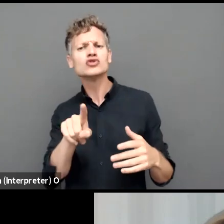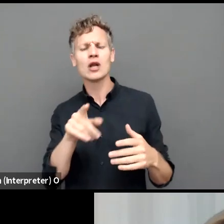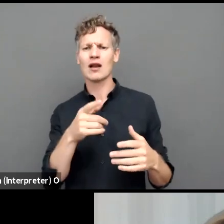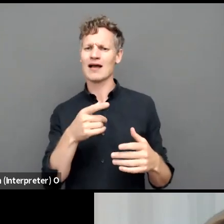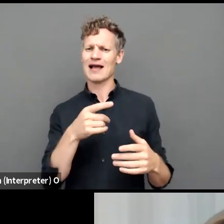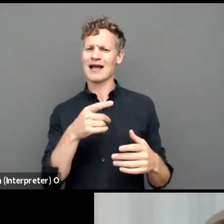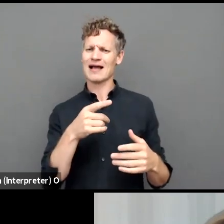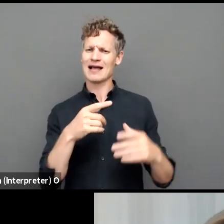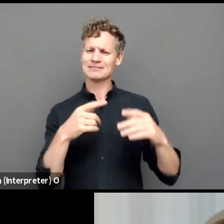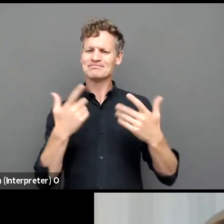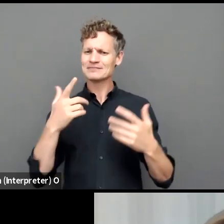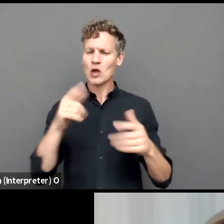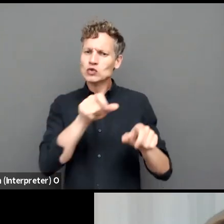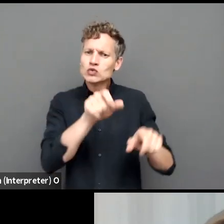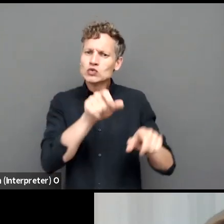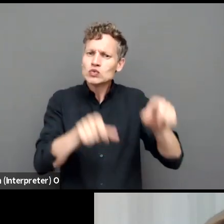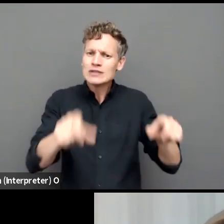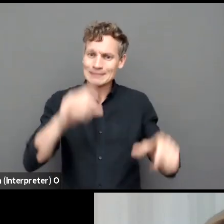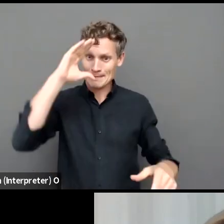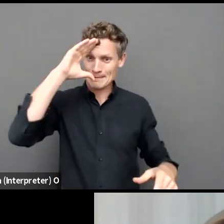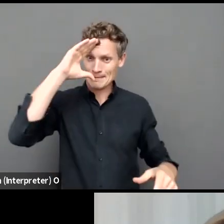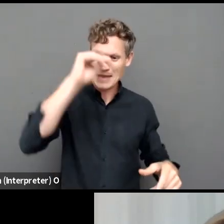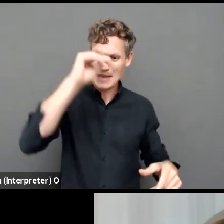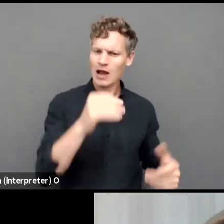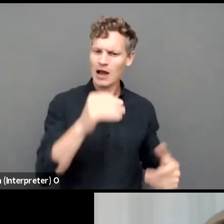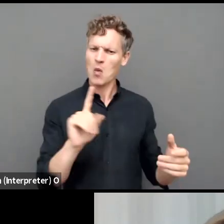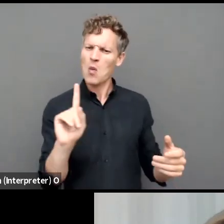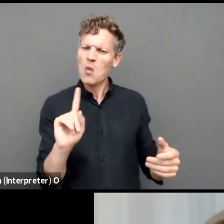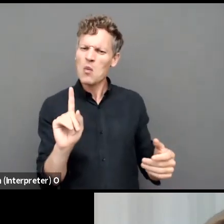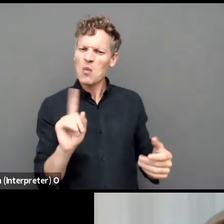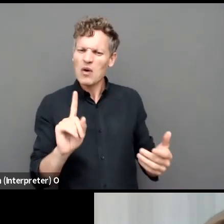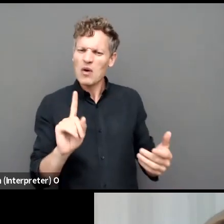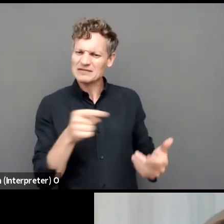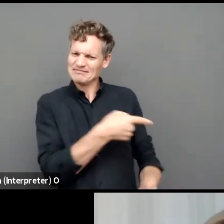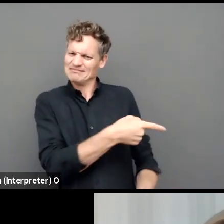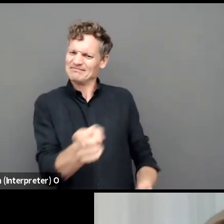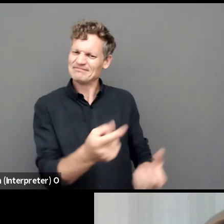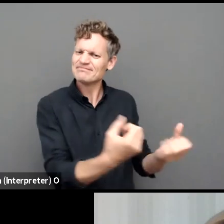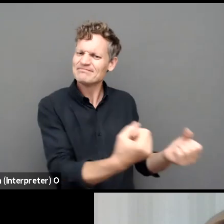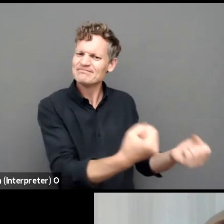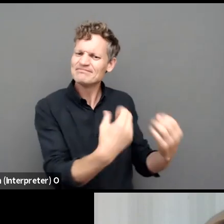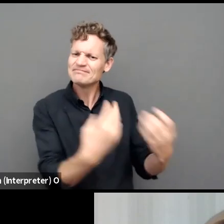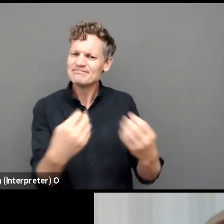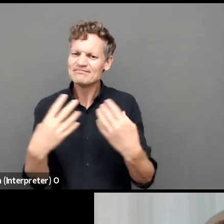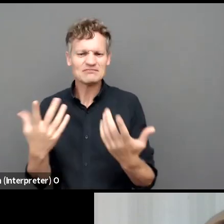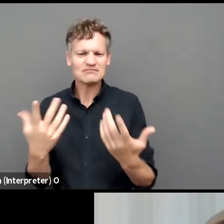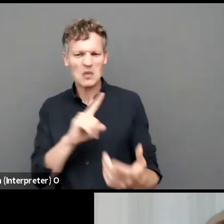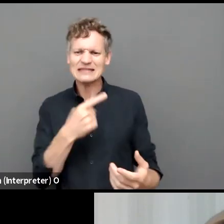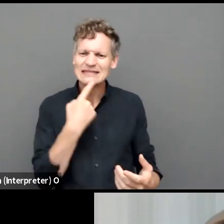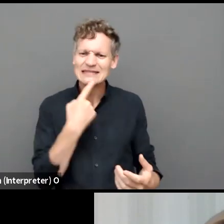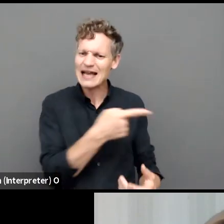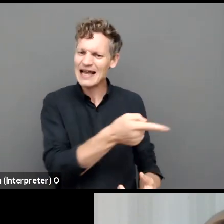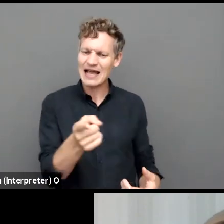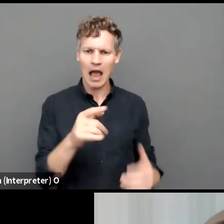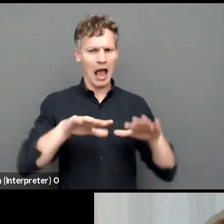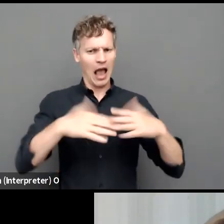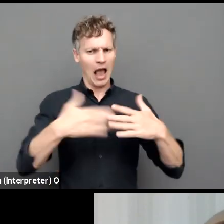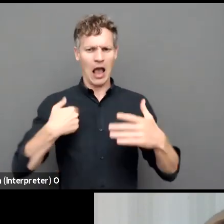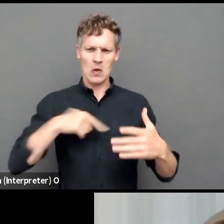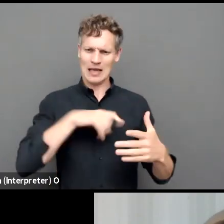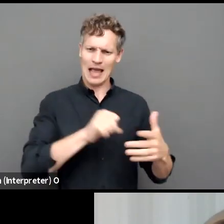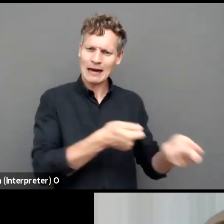students? And maybe at a more strategic level, how do we enable men to become allies and champions